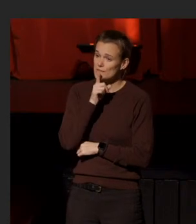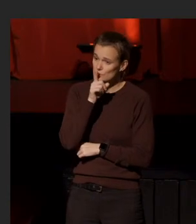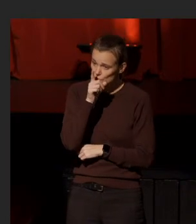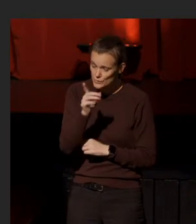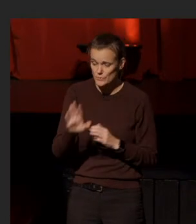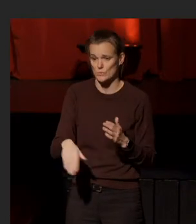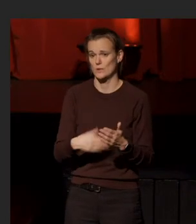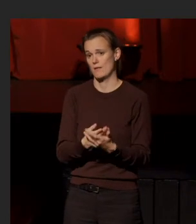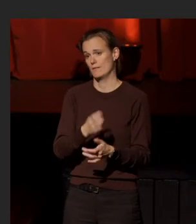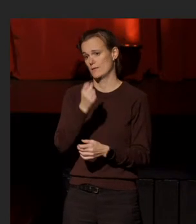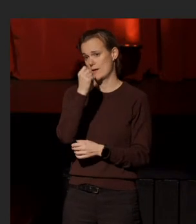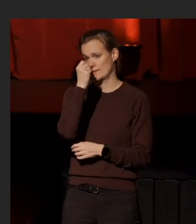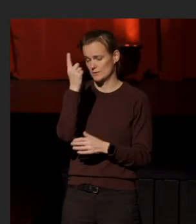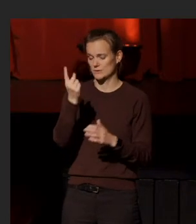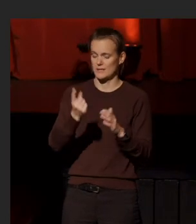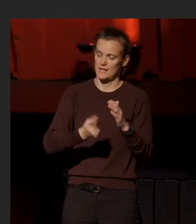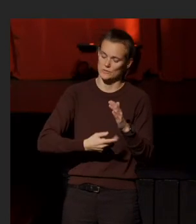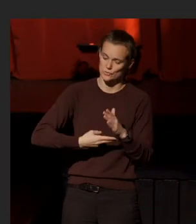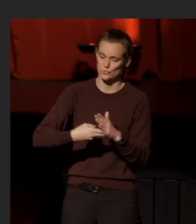universe understand.